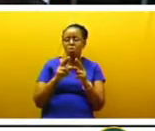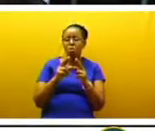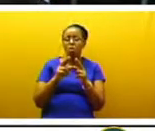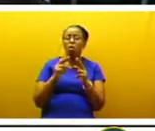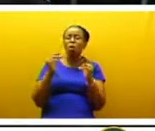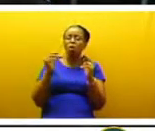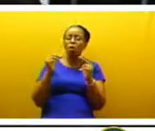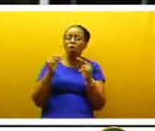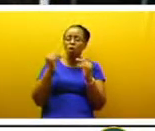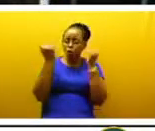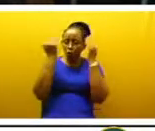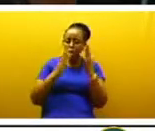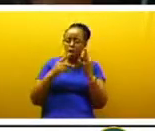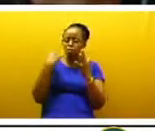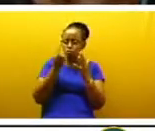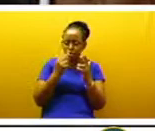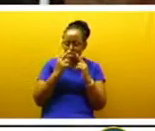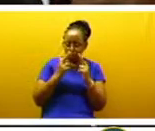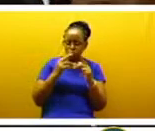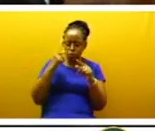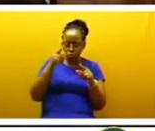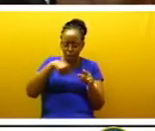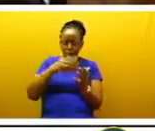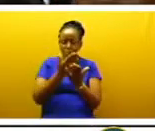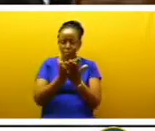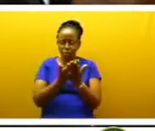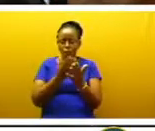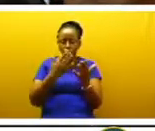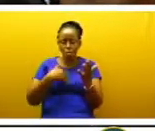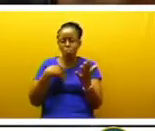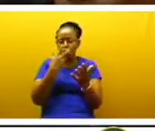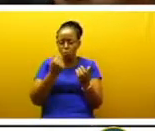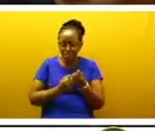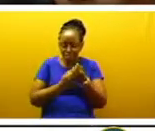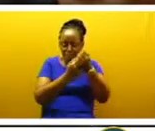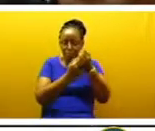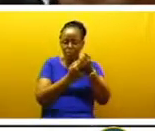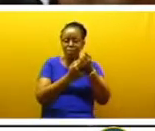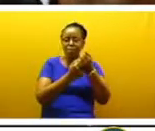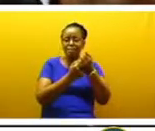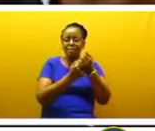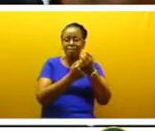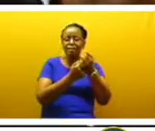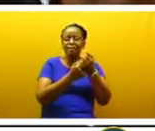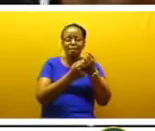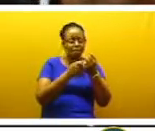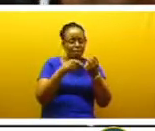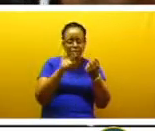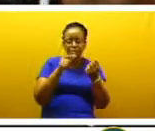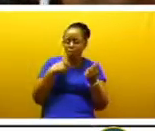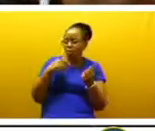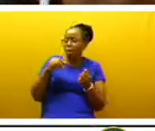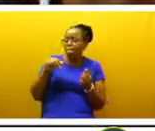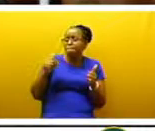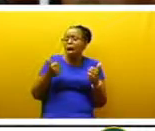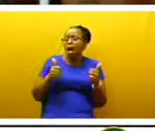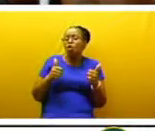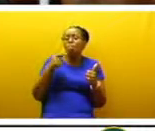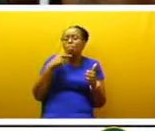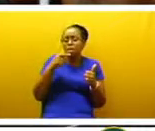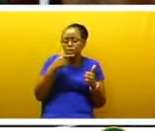or supporters or by any reference to instructions that